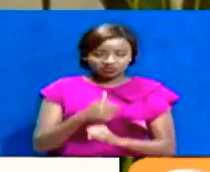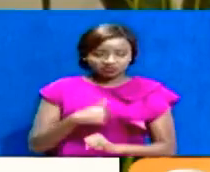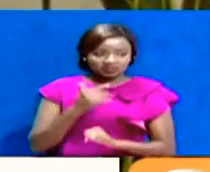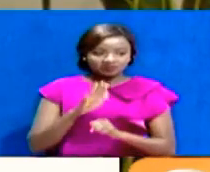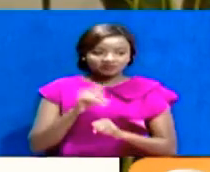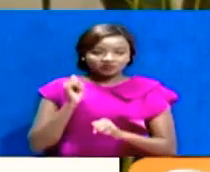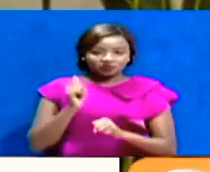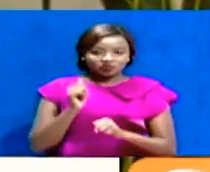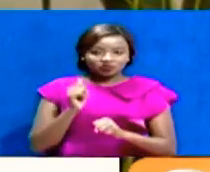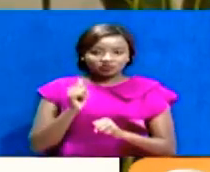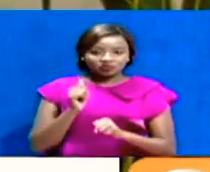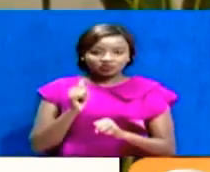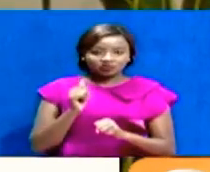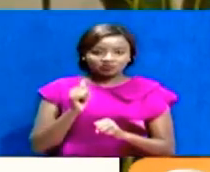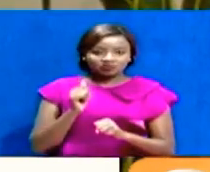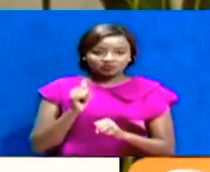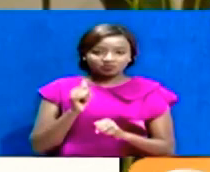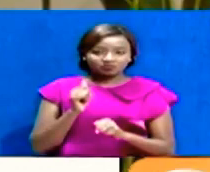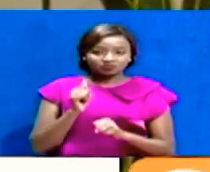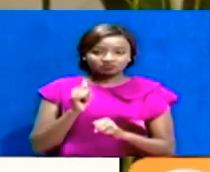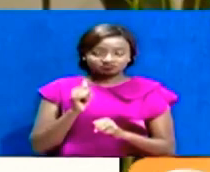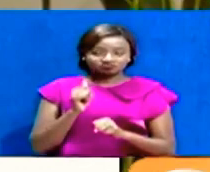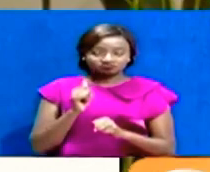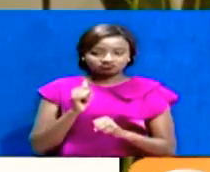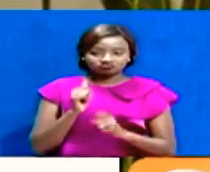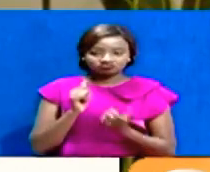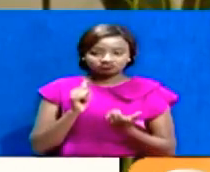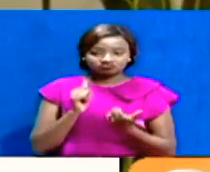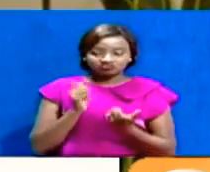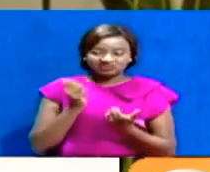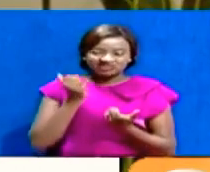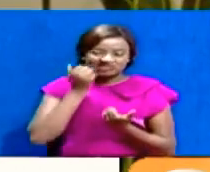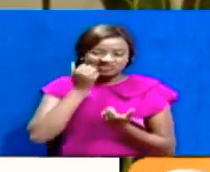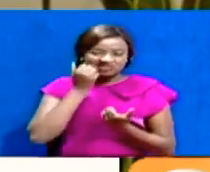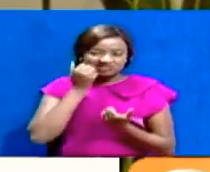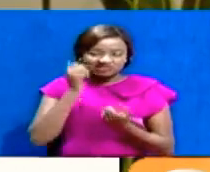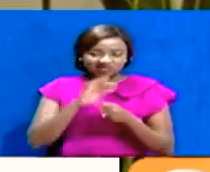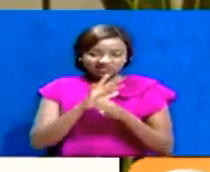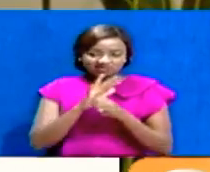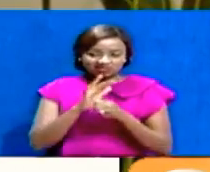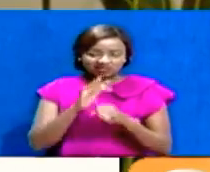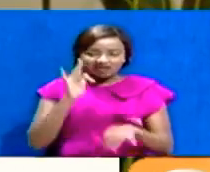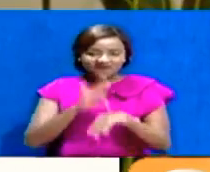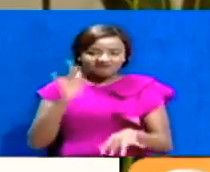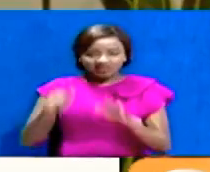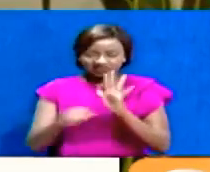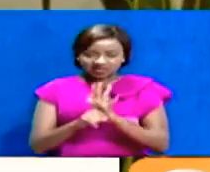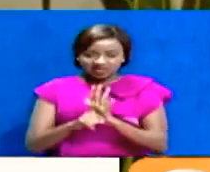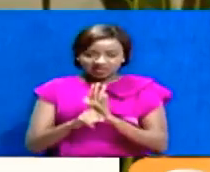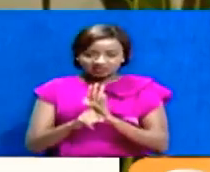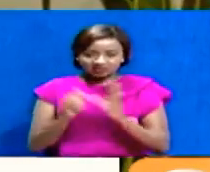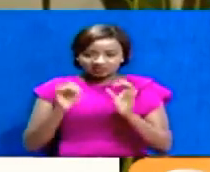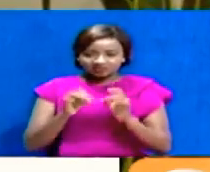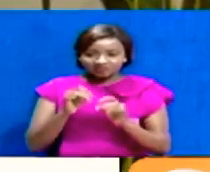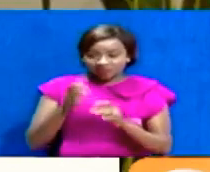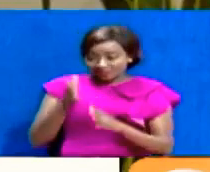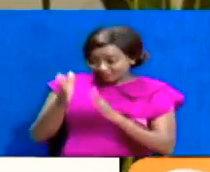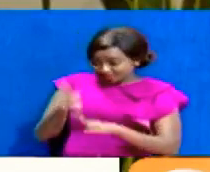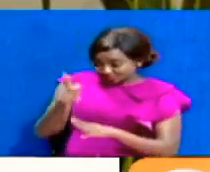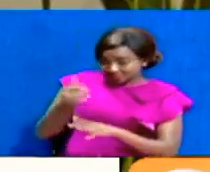having an advanced immunological reaction if you introduce the vaccine into a patient who is